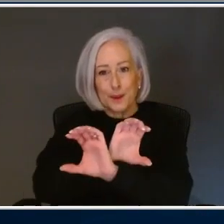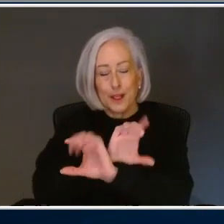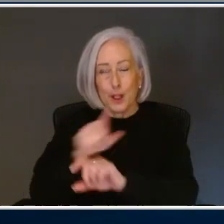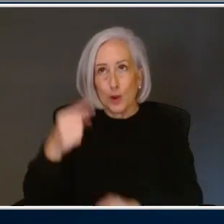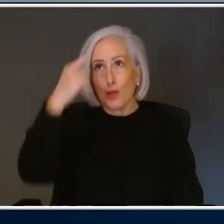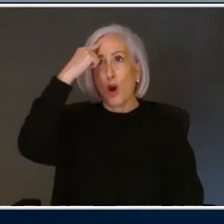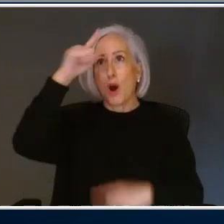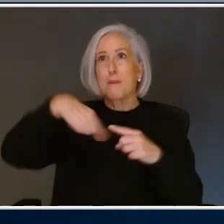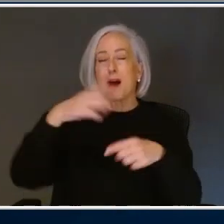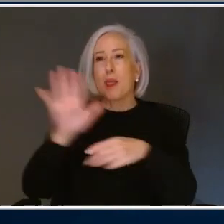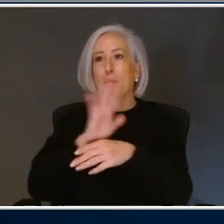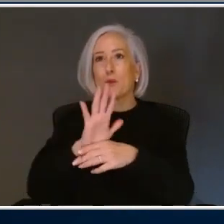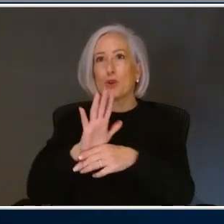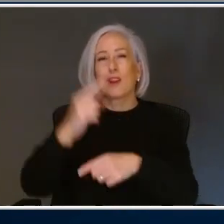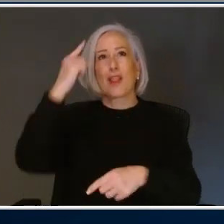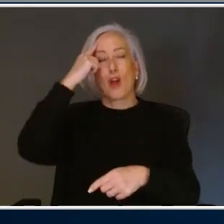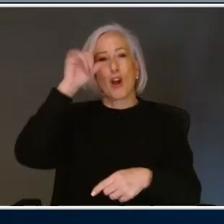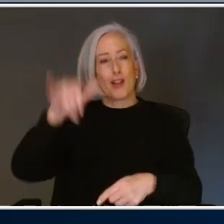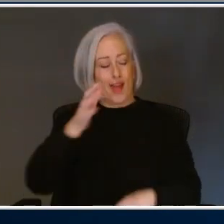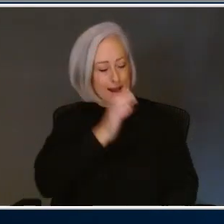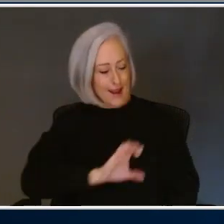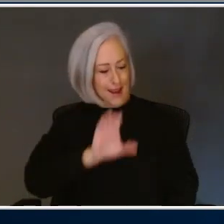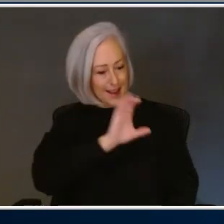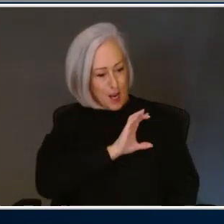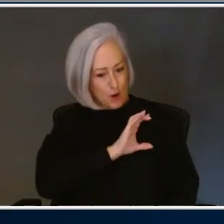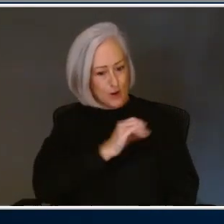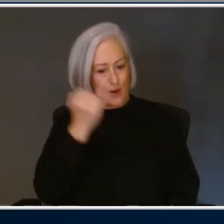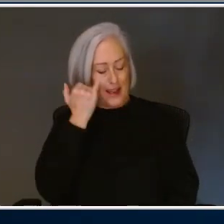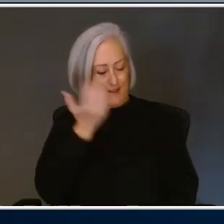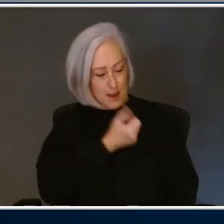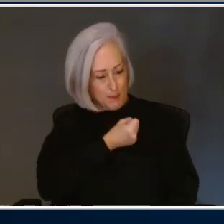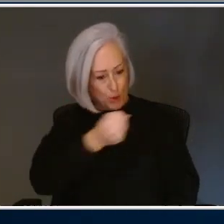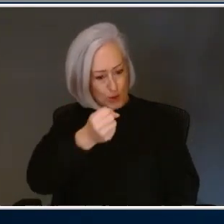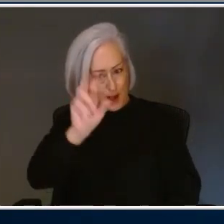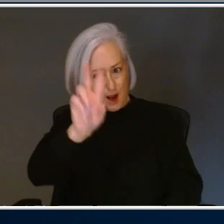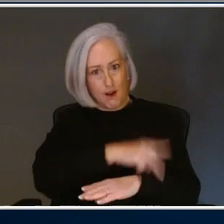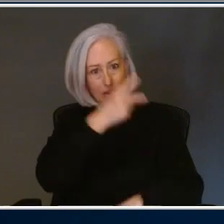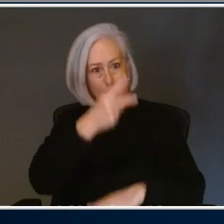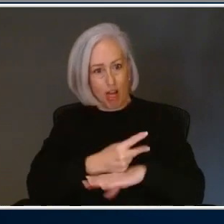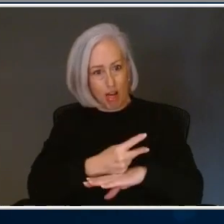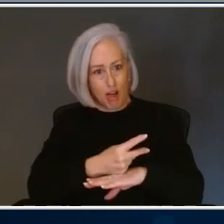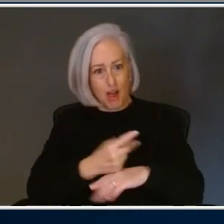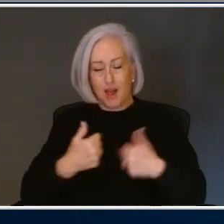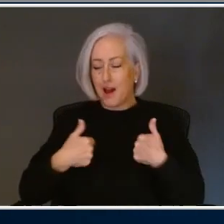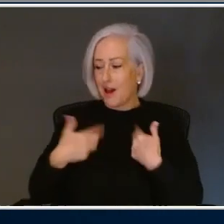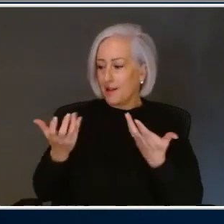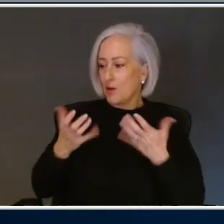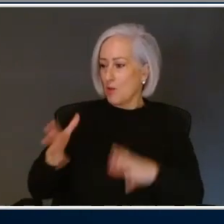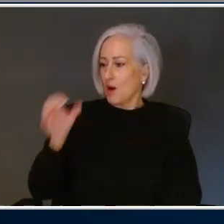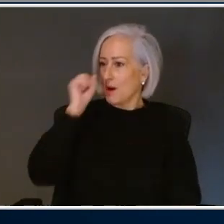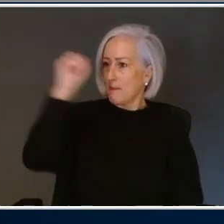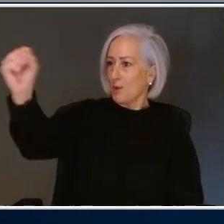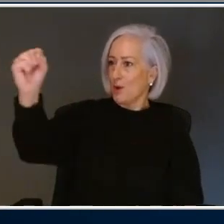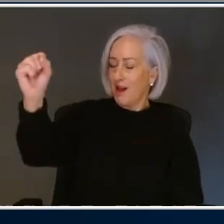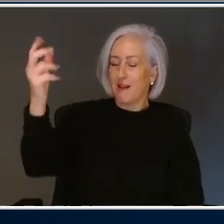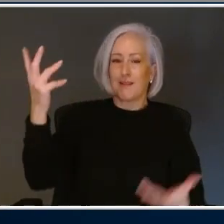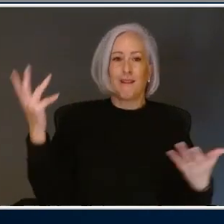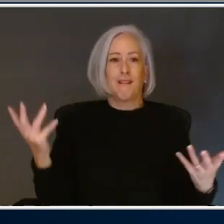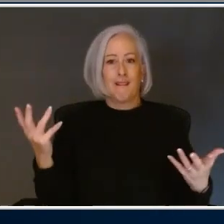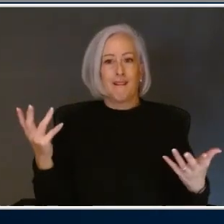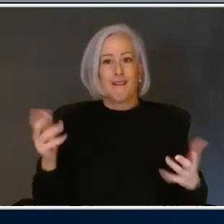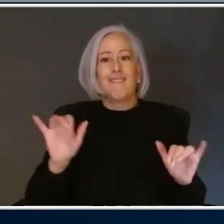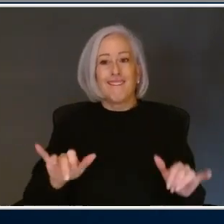aside and thought, what would this character do? Pretty much, as a 10-year-old Pretty much. boy. Dad